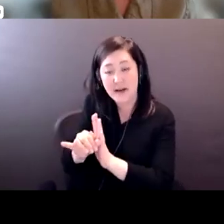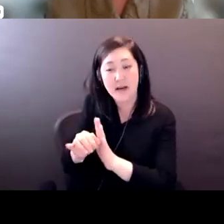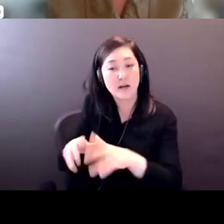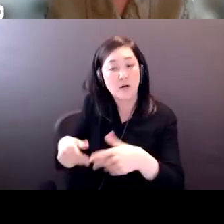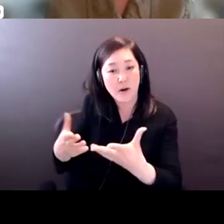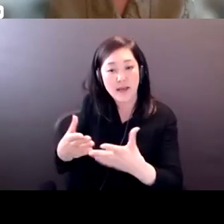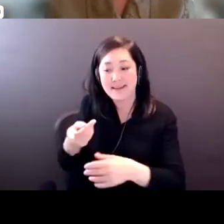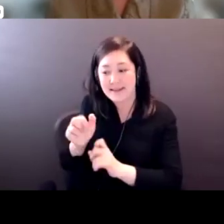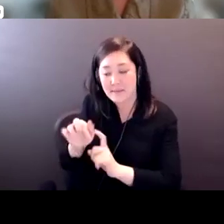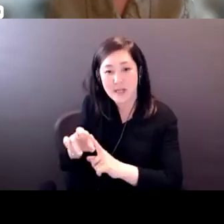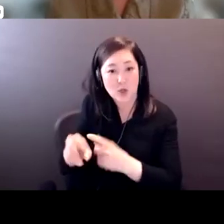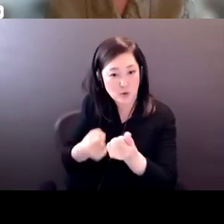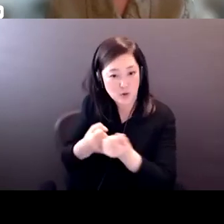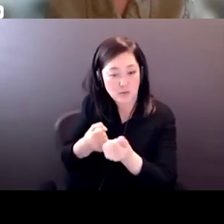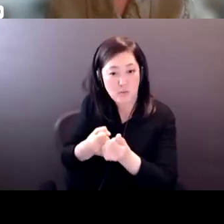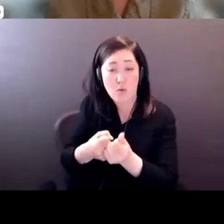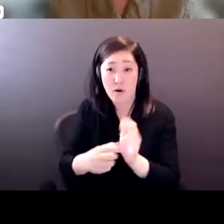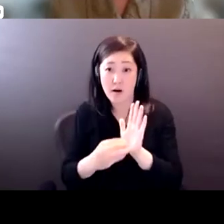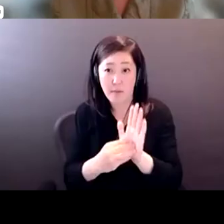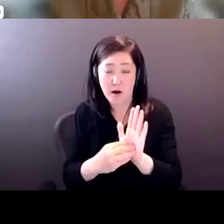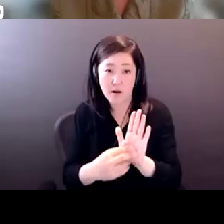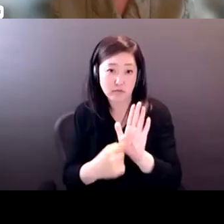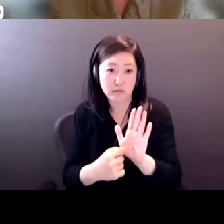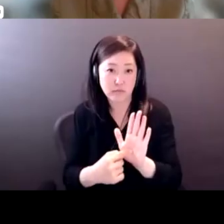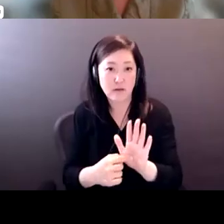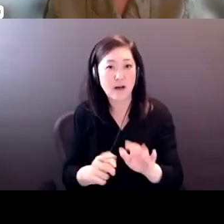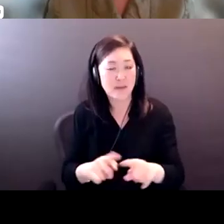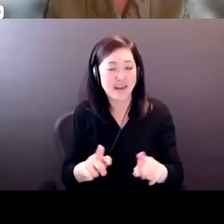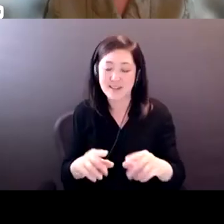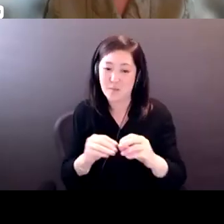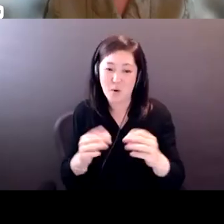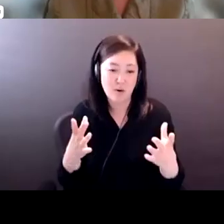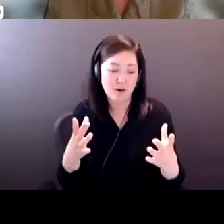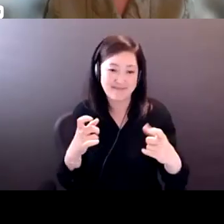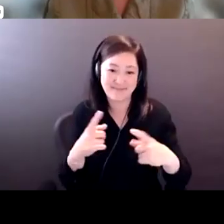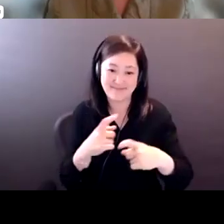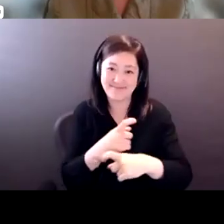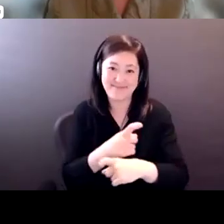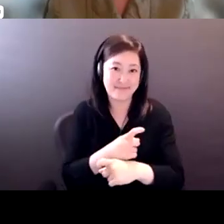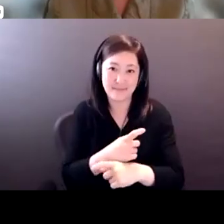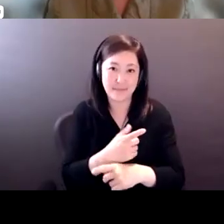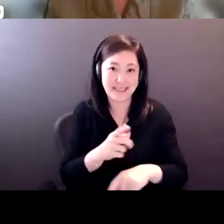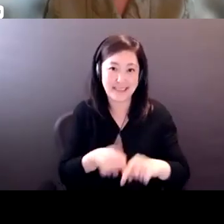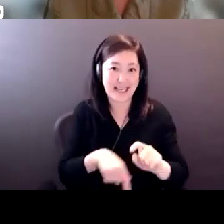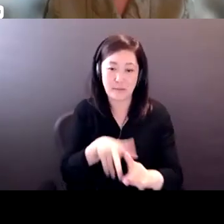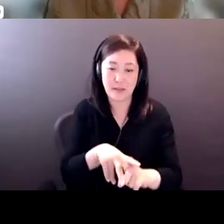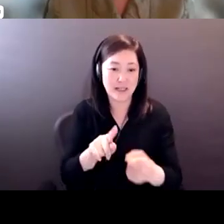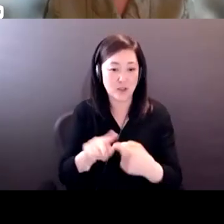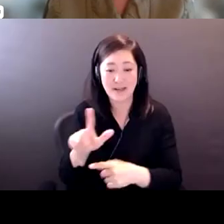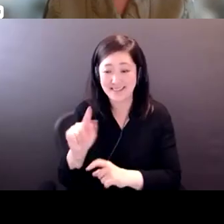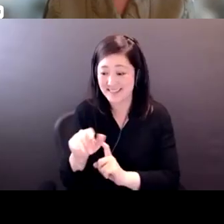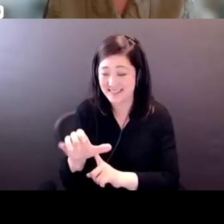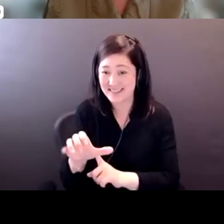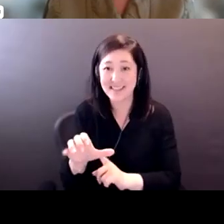models, but they're more complicated to apply in long-term care and caregiving in congregate situations where